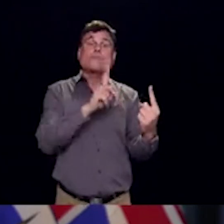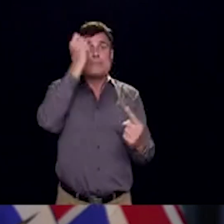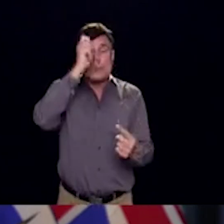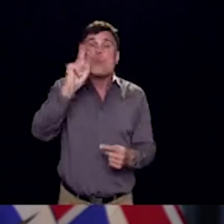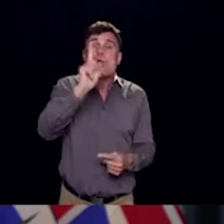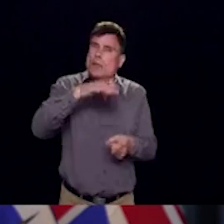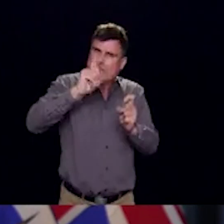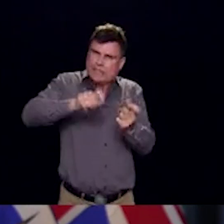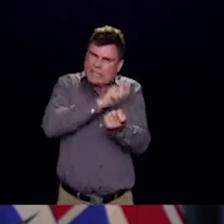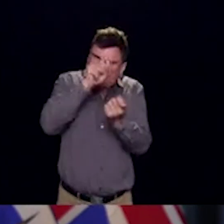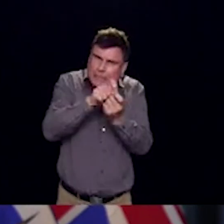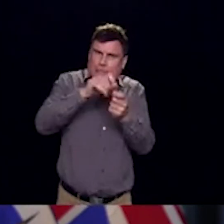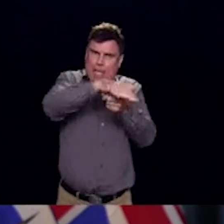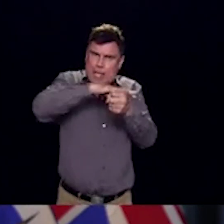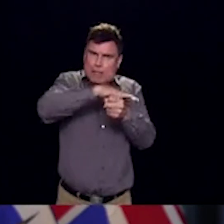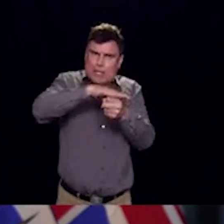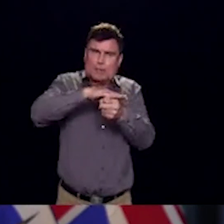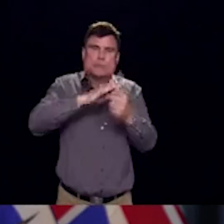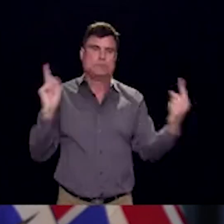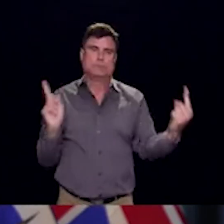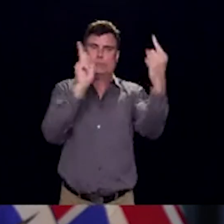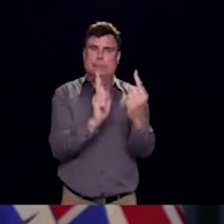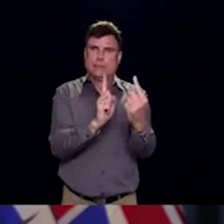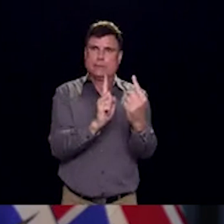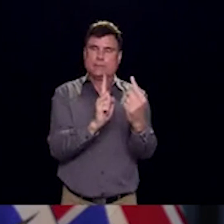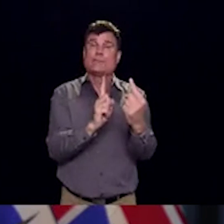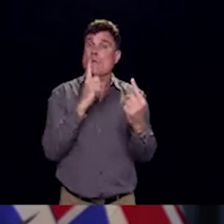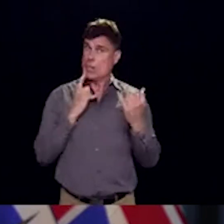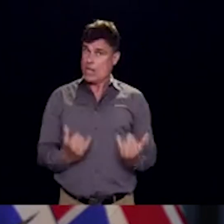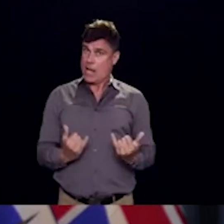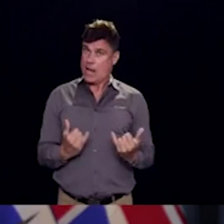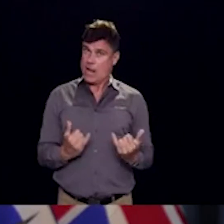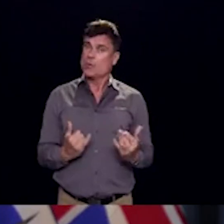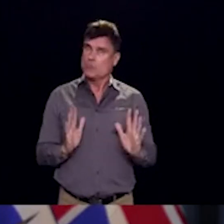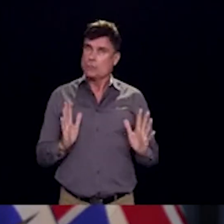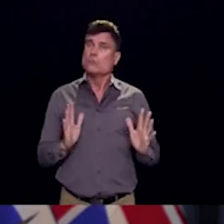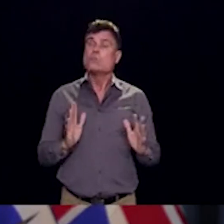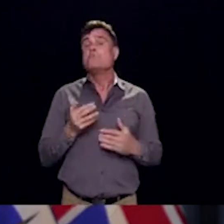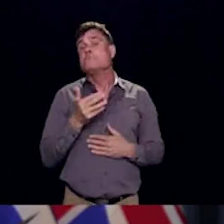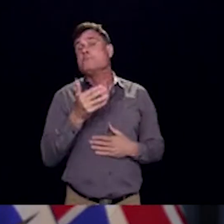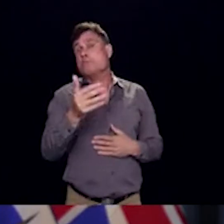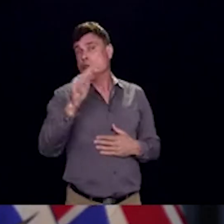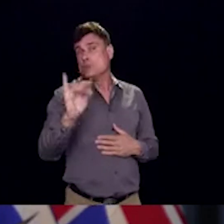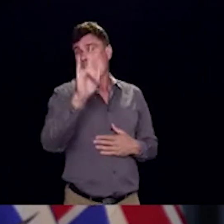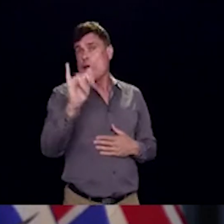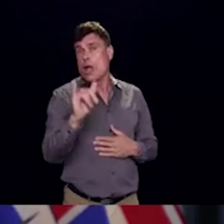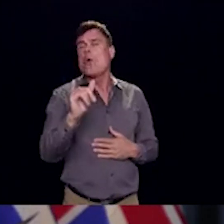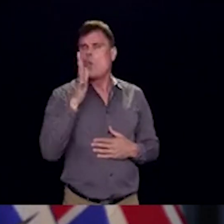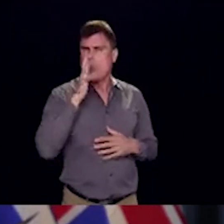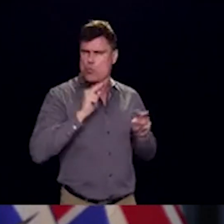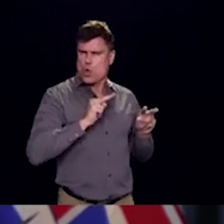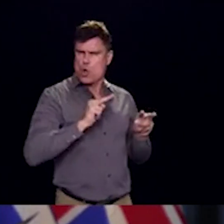well, we'll expand these activities as we have done with every other activity. And we will be monitoring this on an